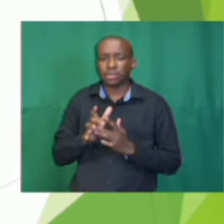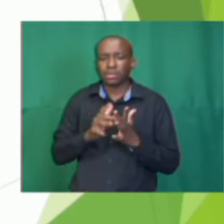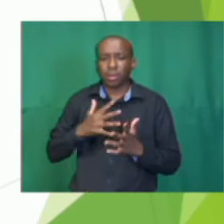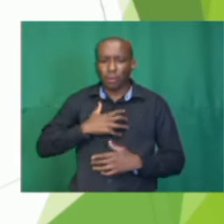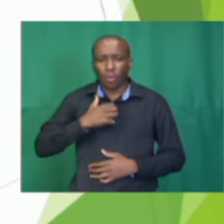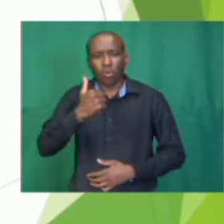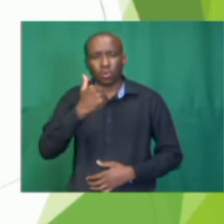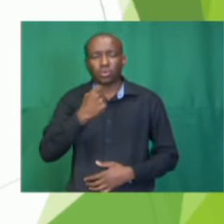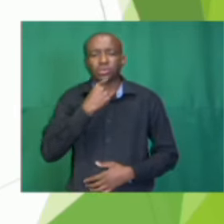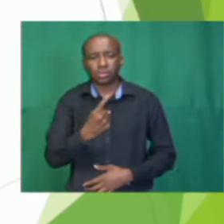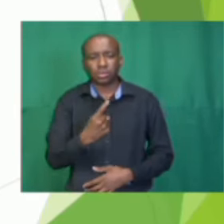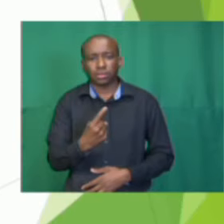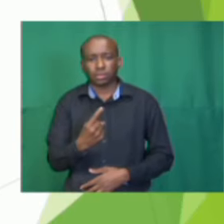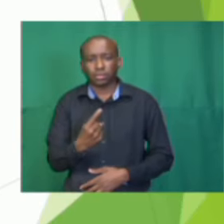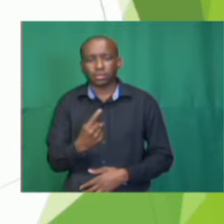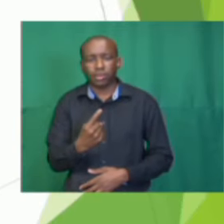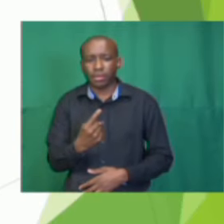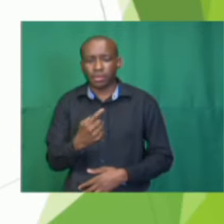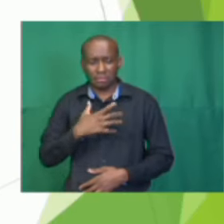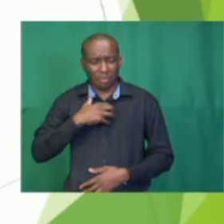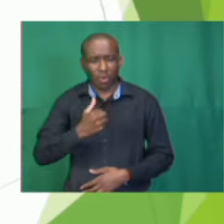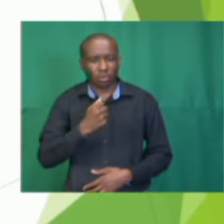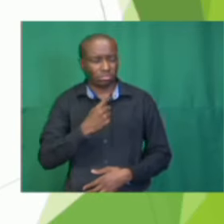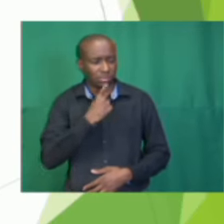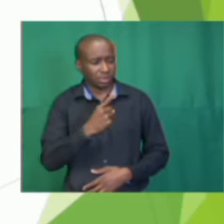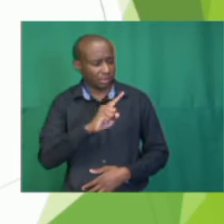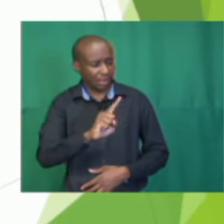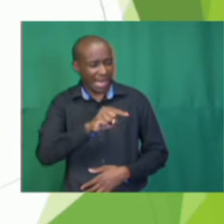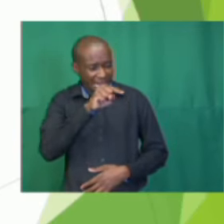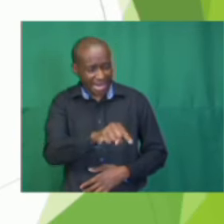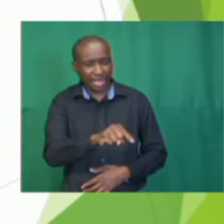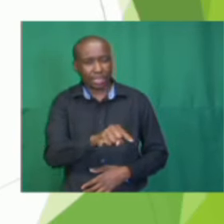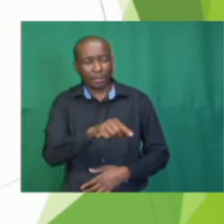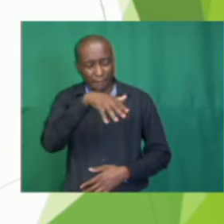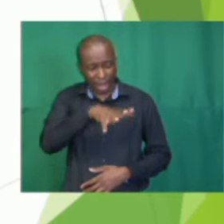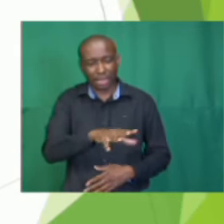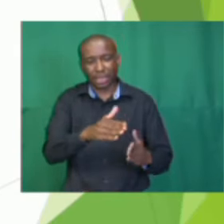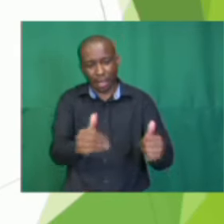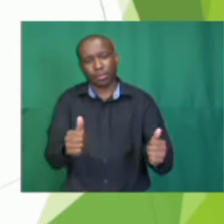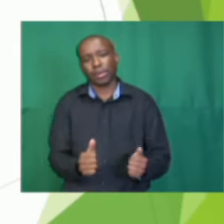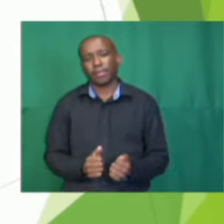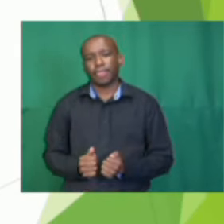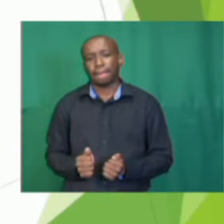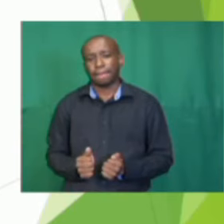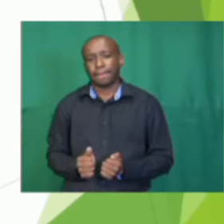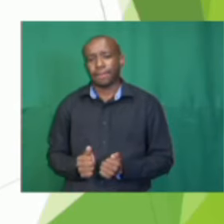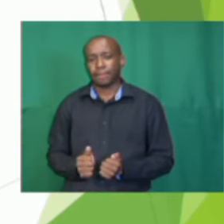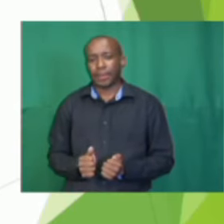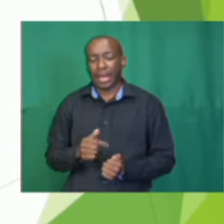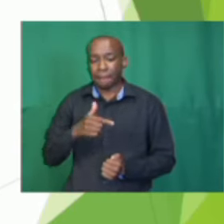Christ is bold to say, you know what? This has to happen. It has